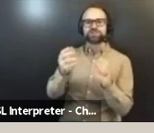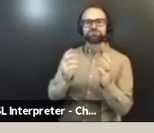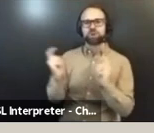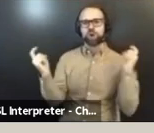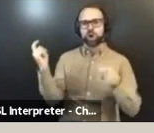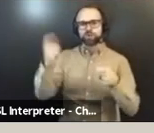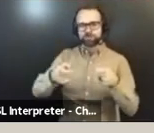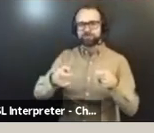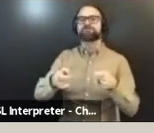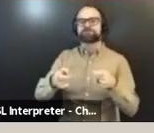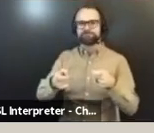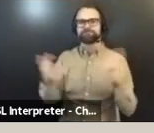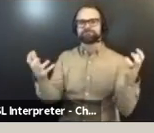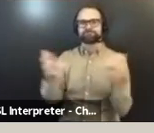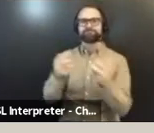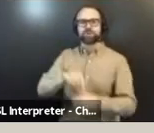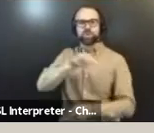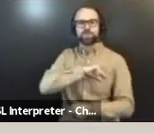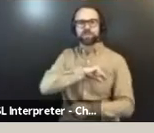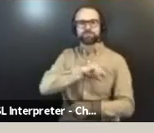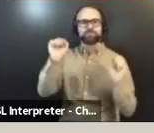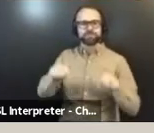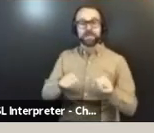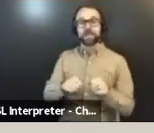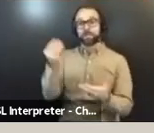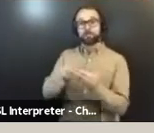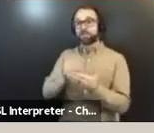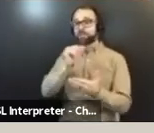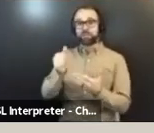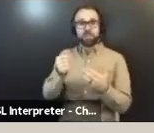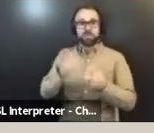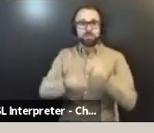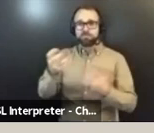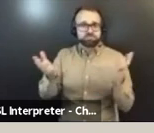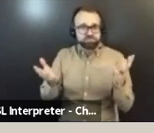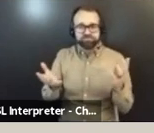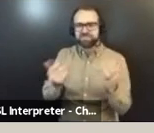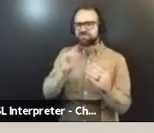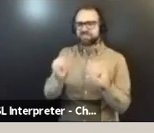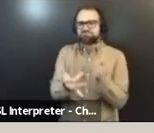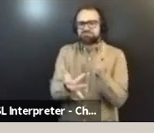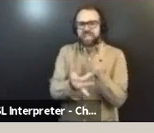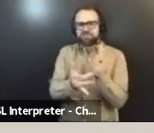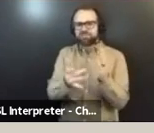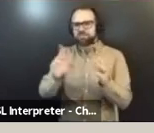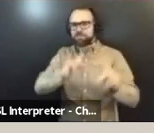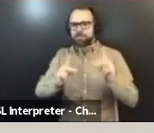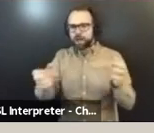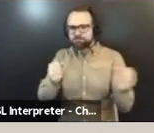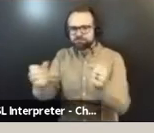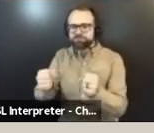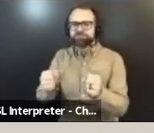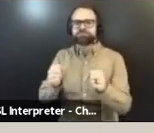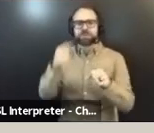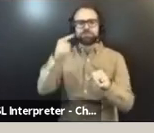so you can get qualified for the approval. So now the money is not the issue. It's just about the technical personnel and being liked for the larger programs